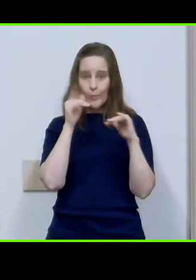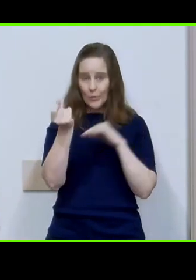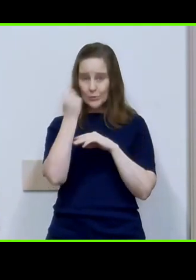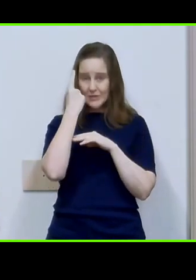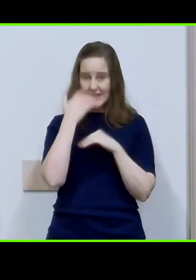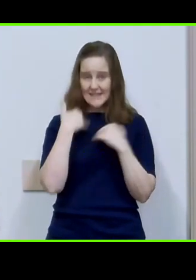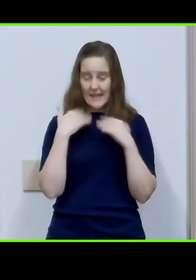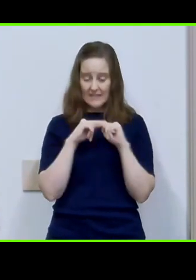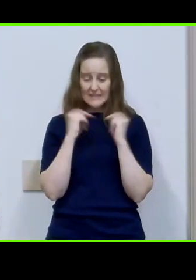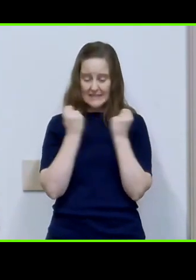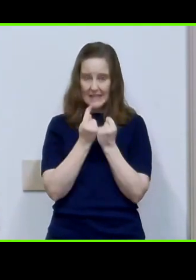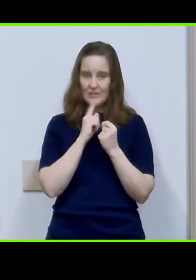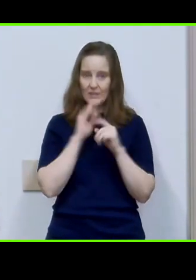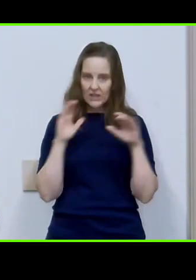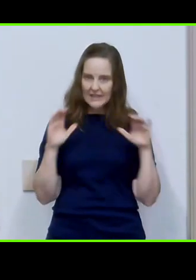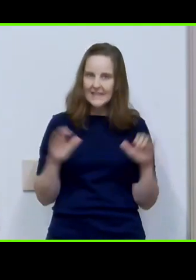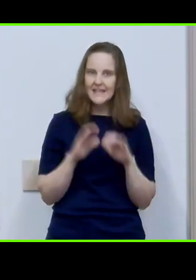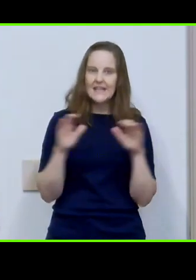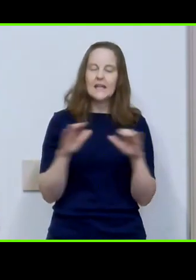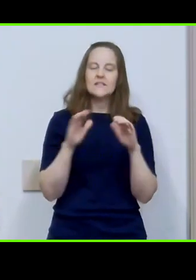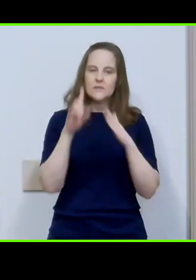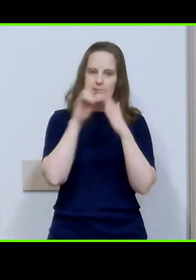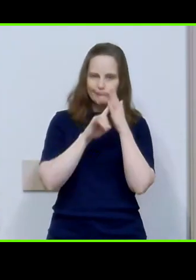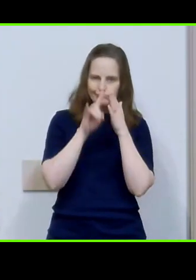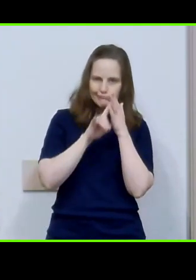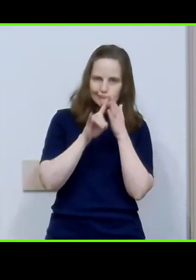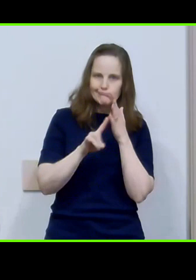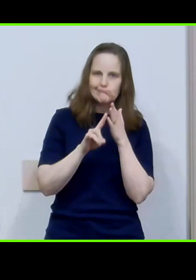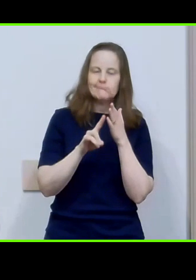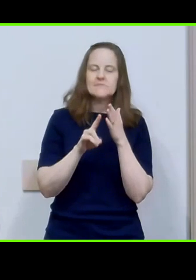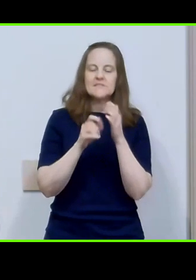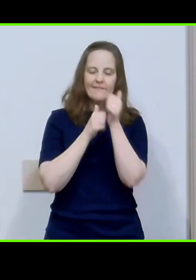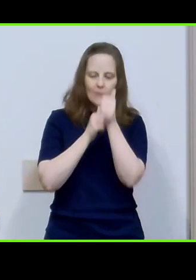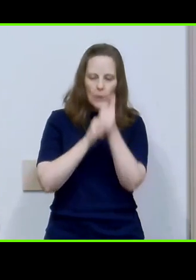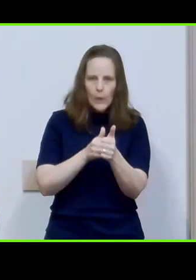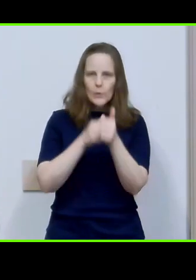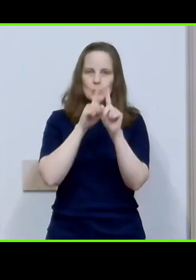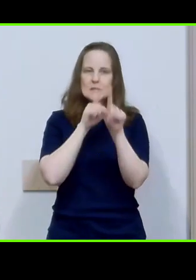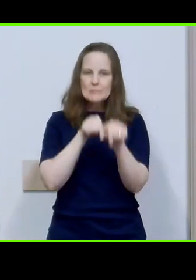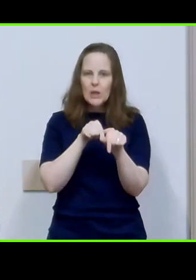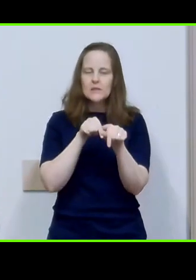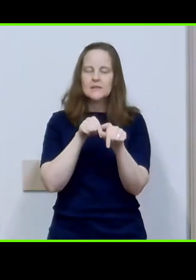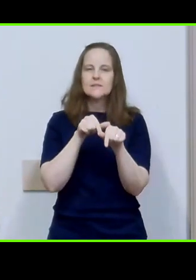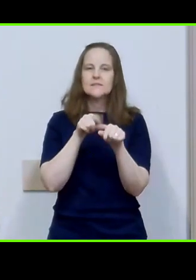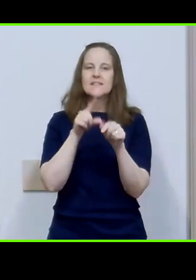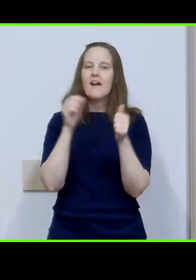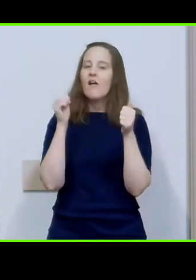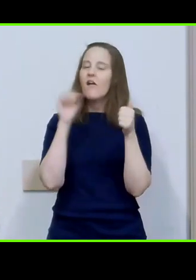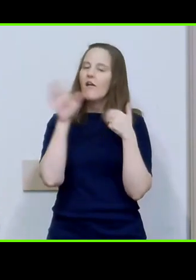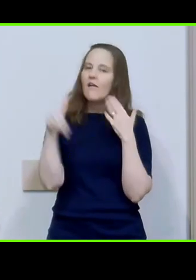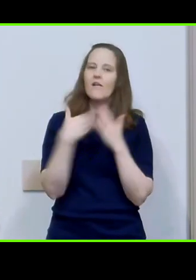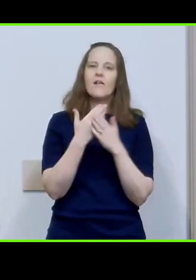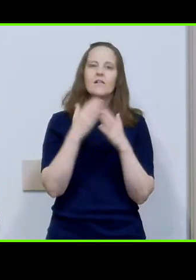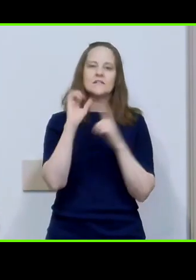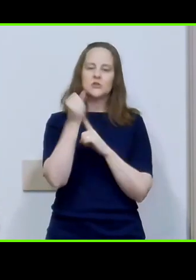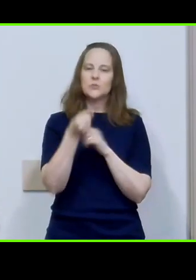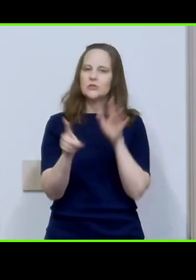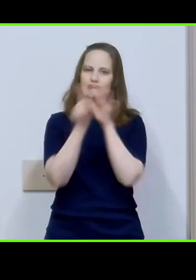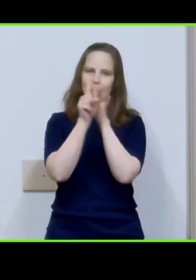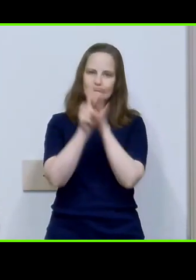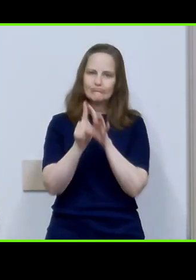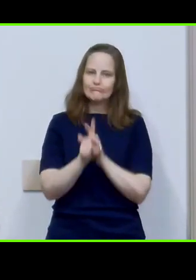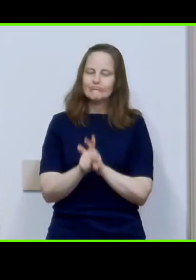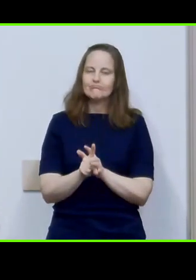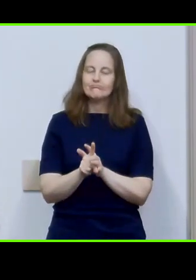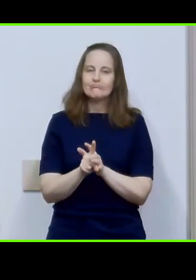team that is very actively monitoring, tracking, and responding to every single situation that comes up, literally